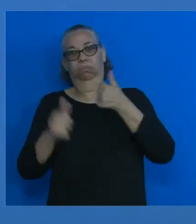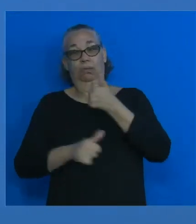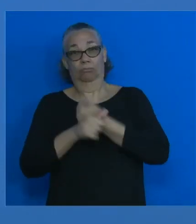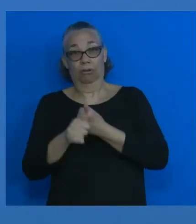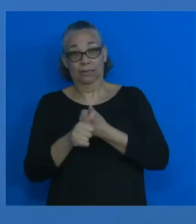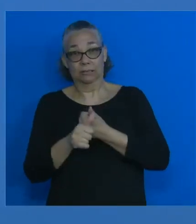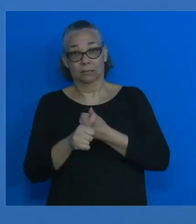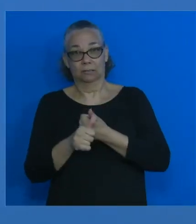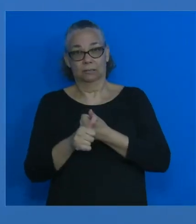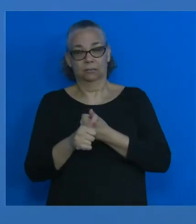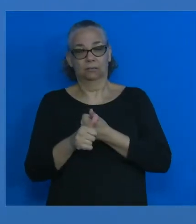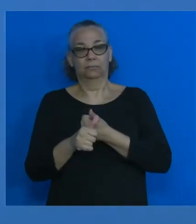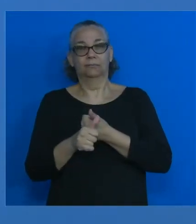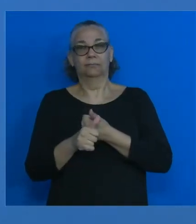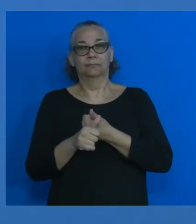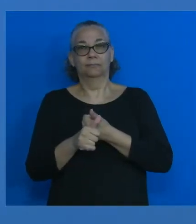vector.